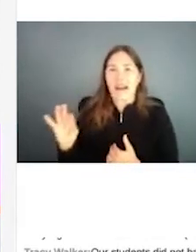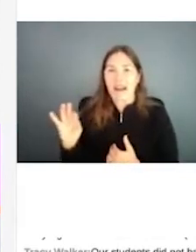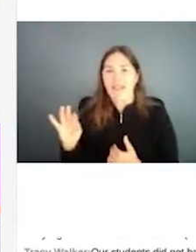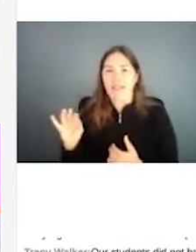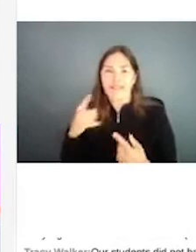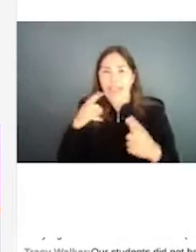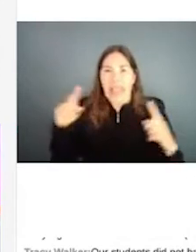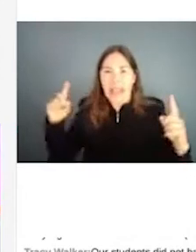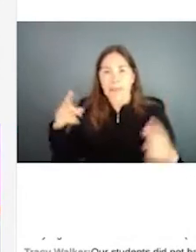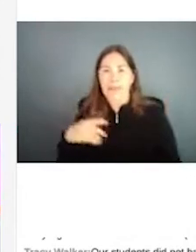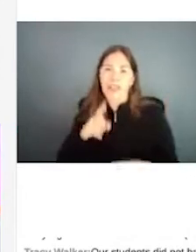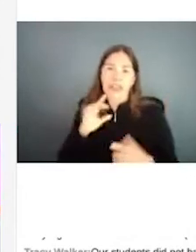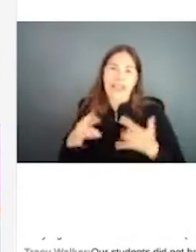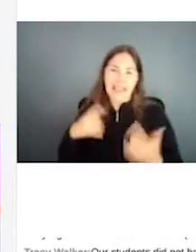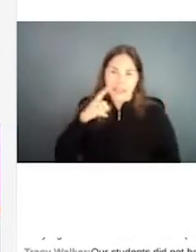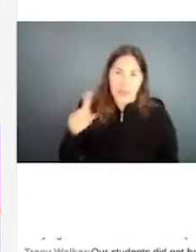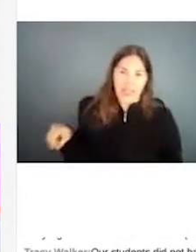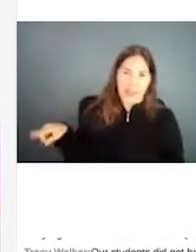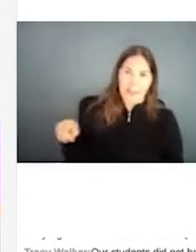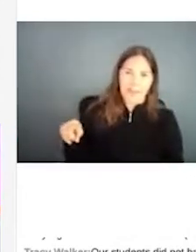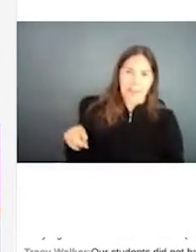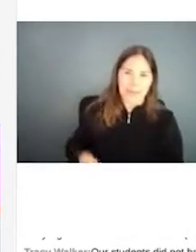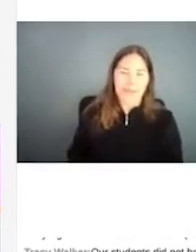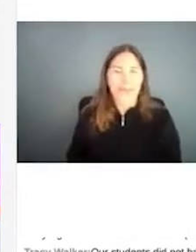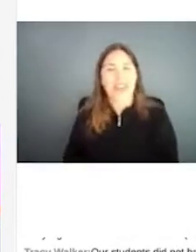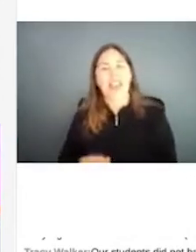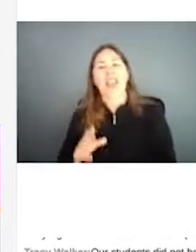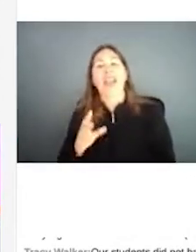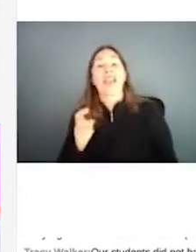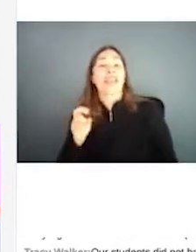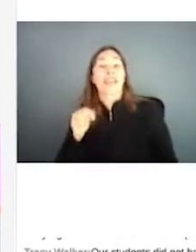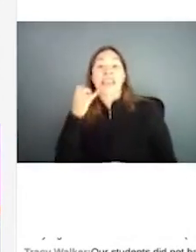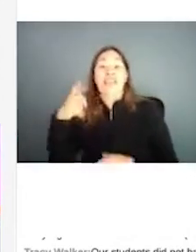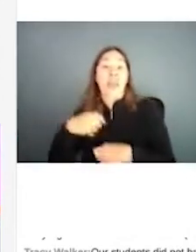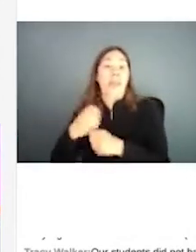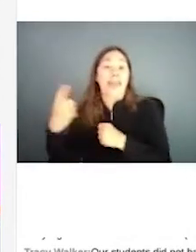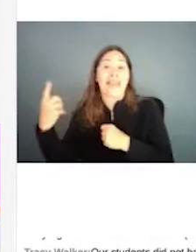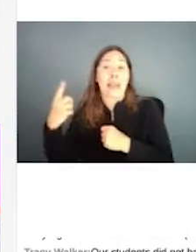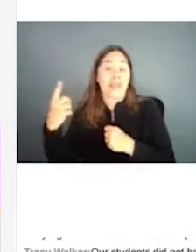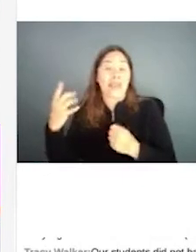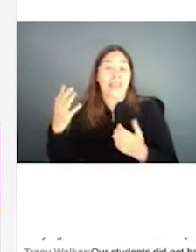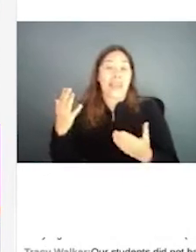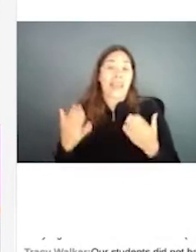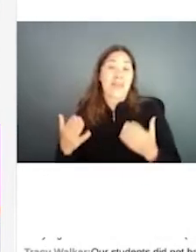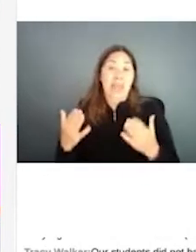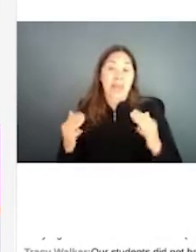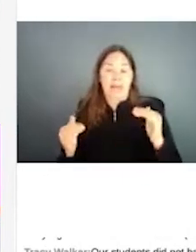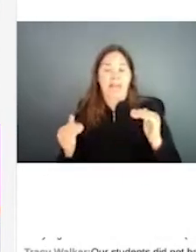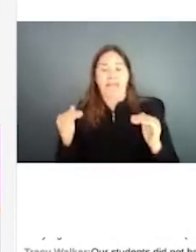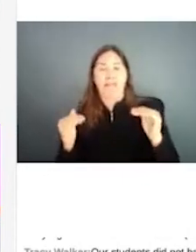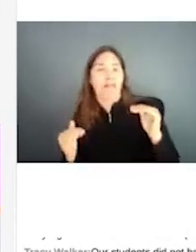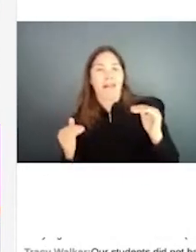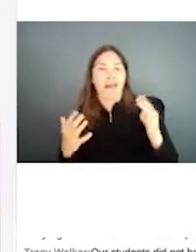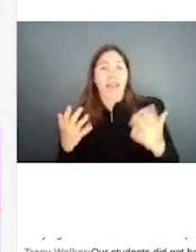it really is exciting for them. And even if they create something that, you know, may not be where you want it to be,